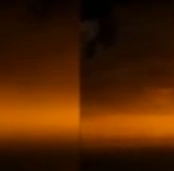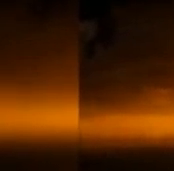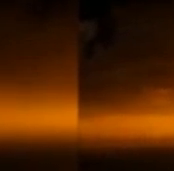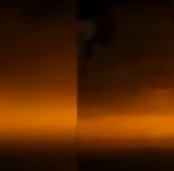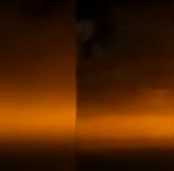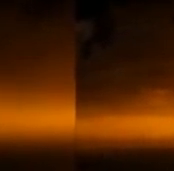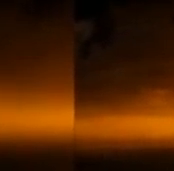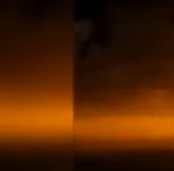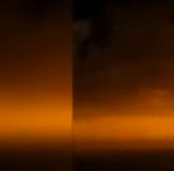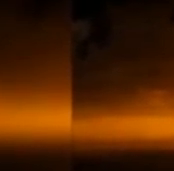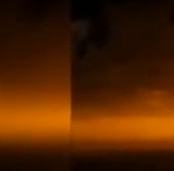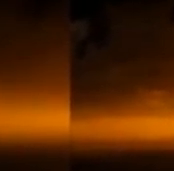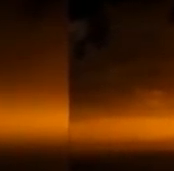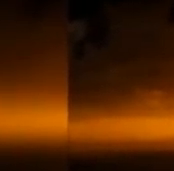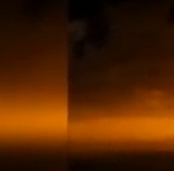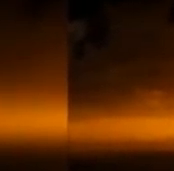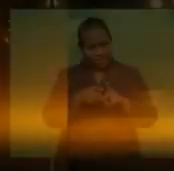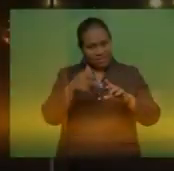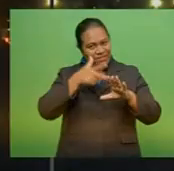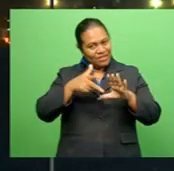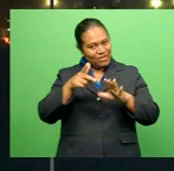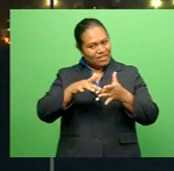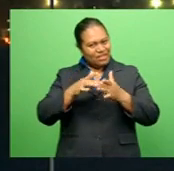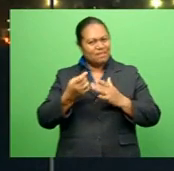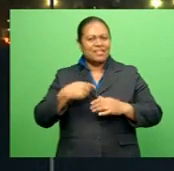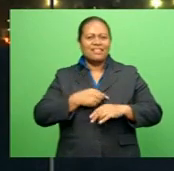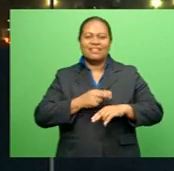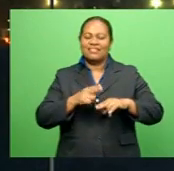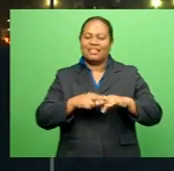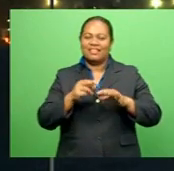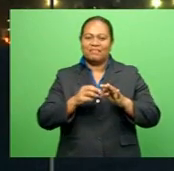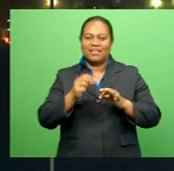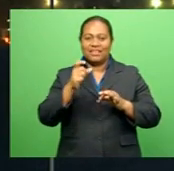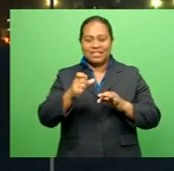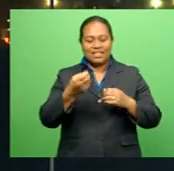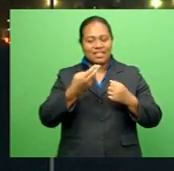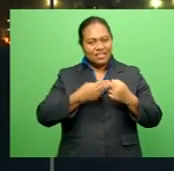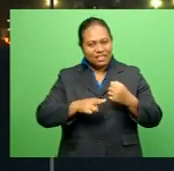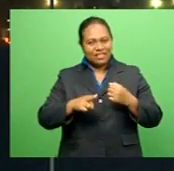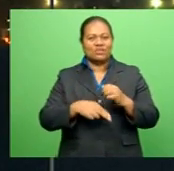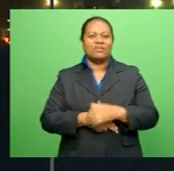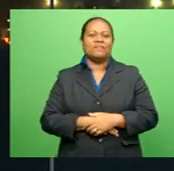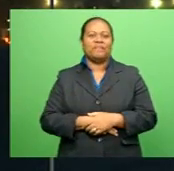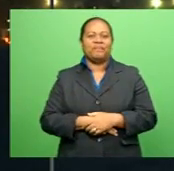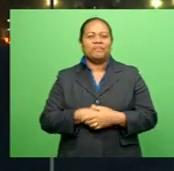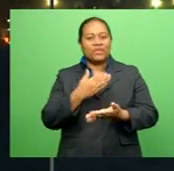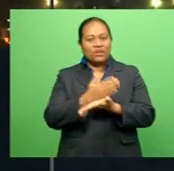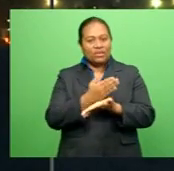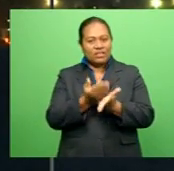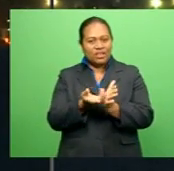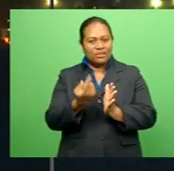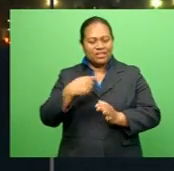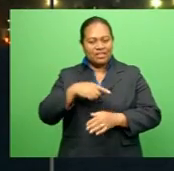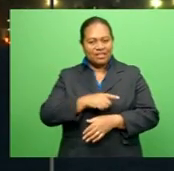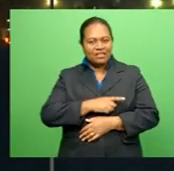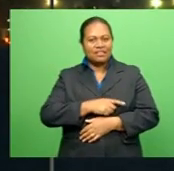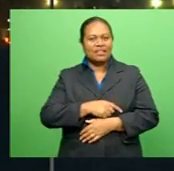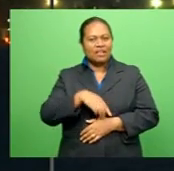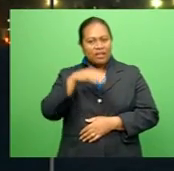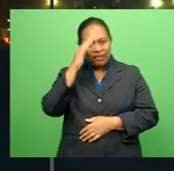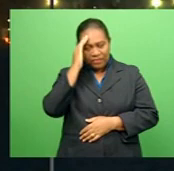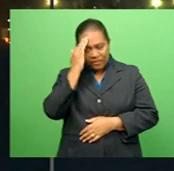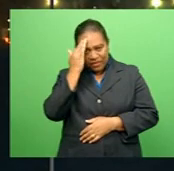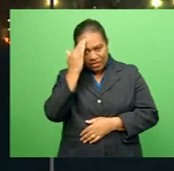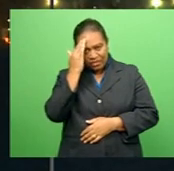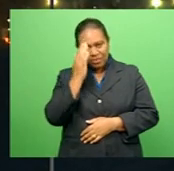You can send us newsworthy pictures and videos Email fbcnews at fbc.com.fj Or share it with us Via our various social media